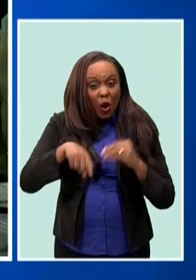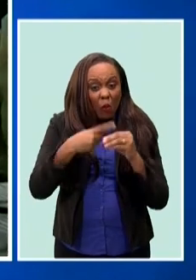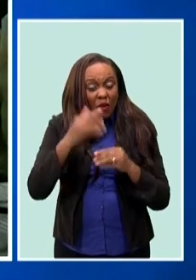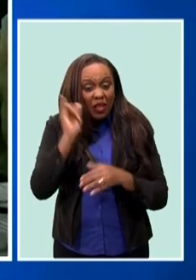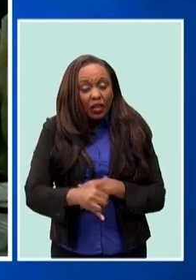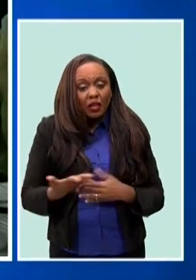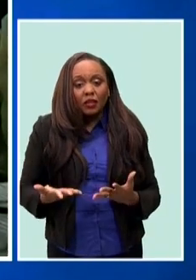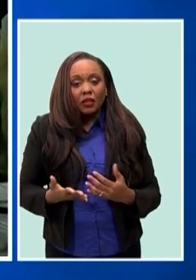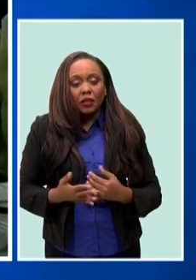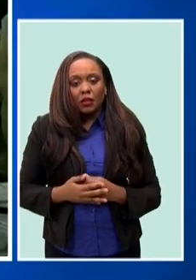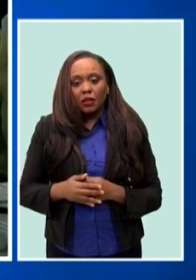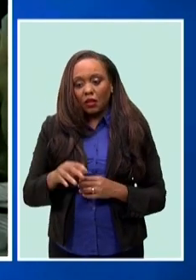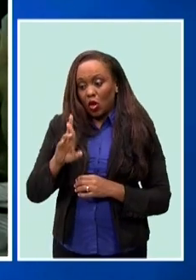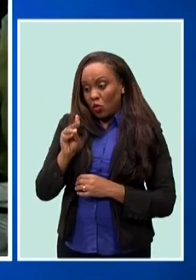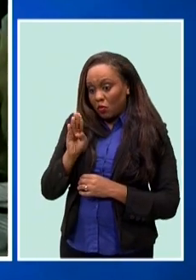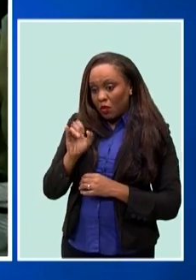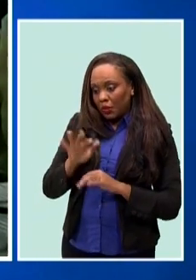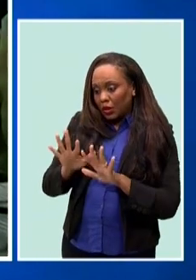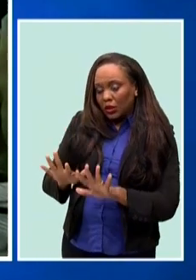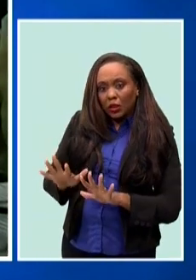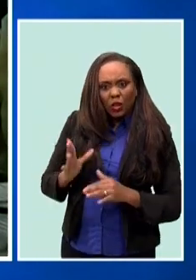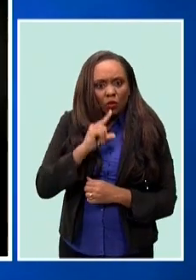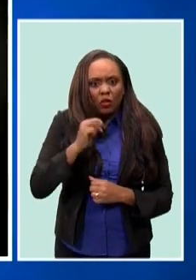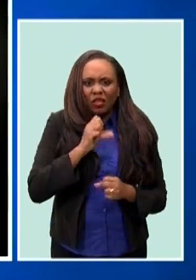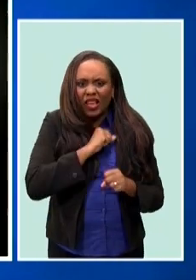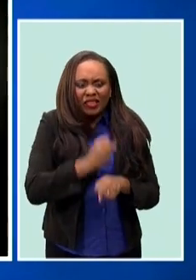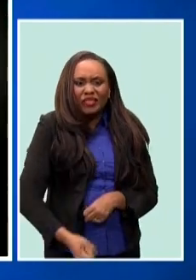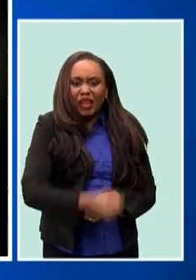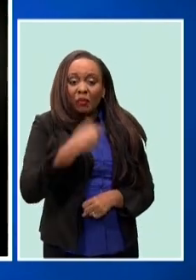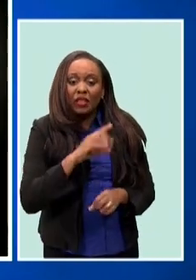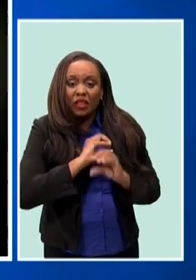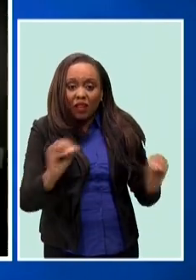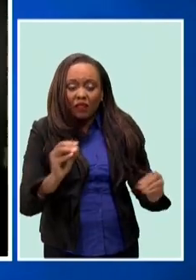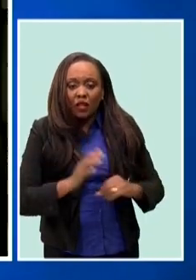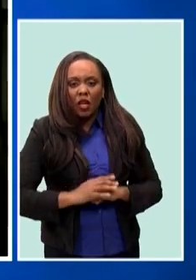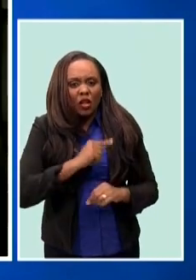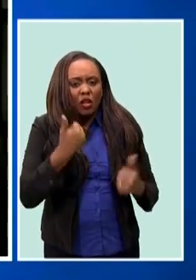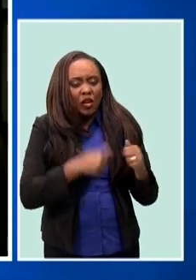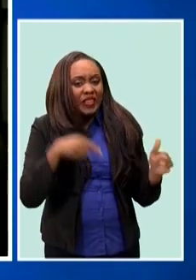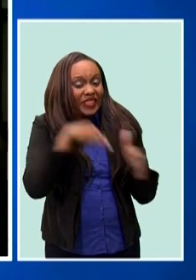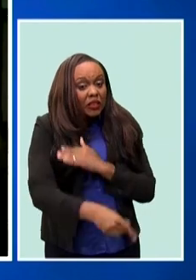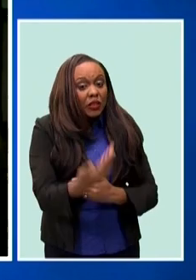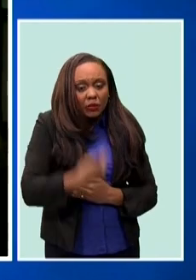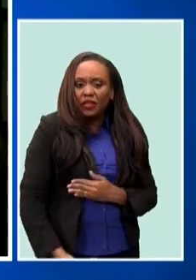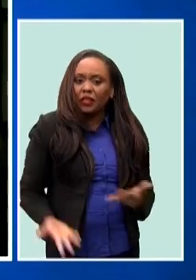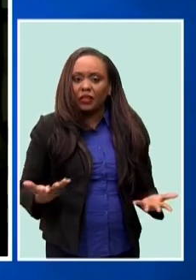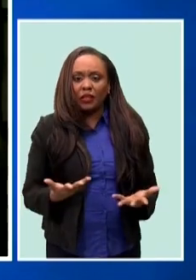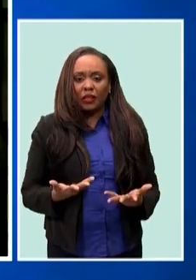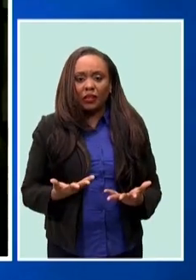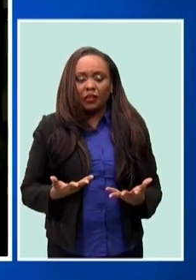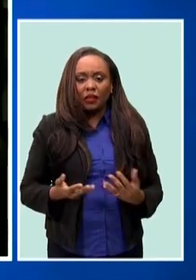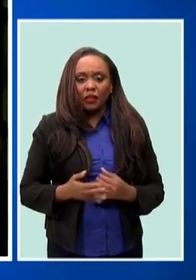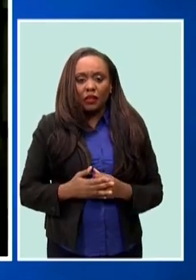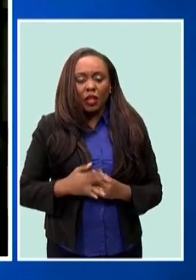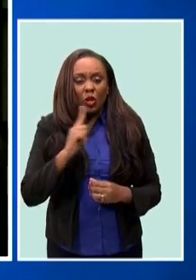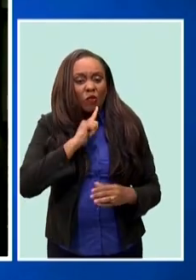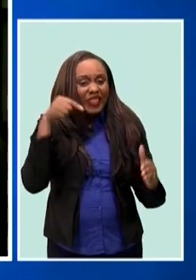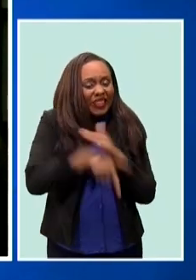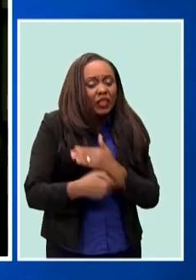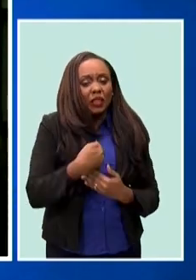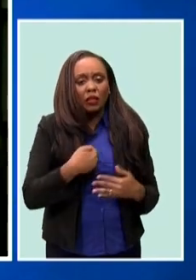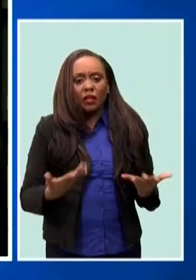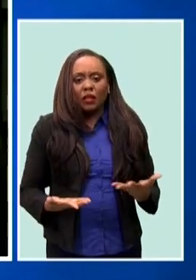career. Robert. 30 years of my career. Y'all trying to kill me. You're killing me,